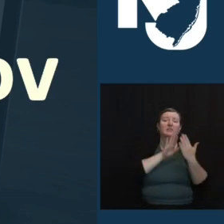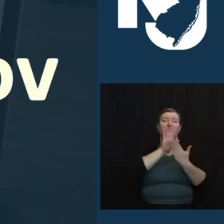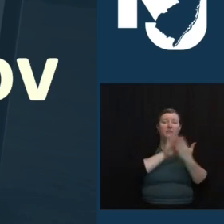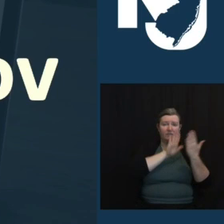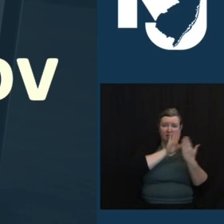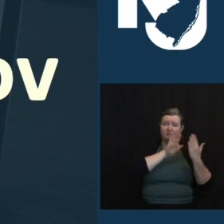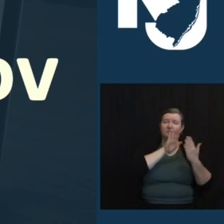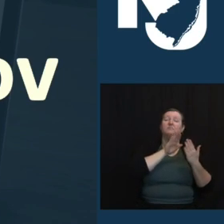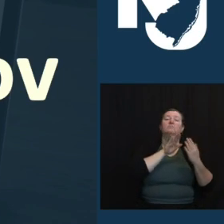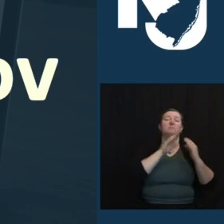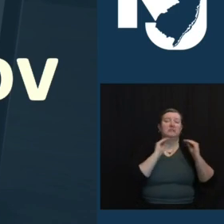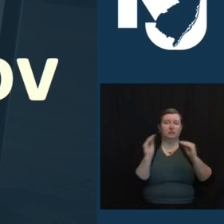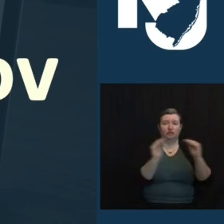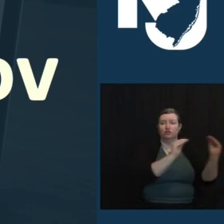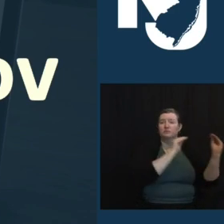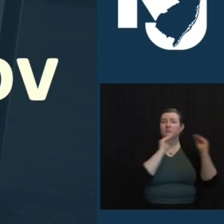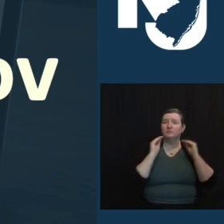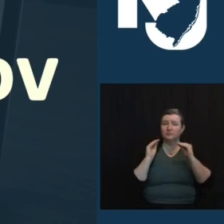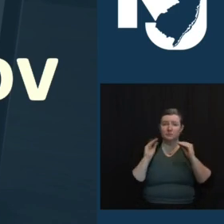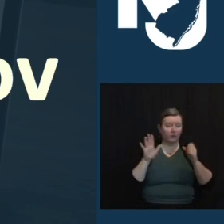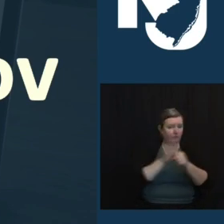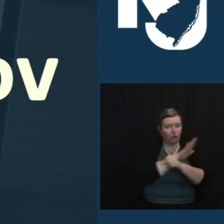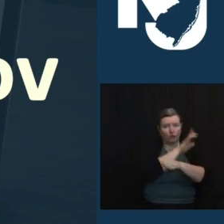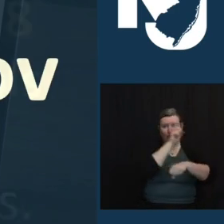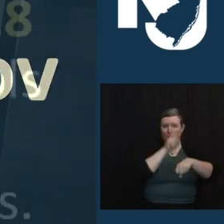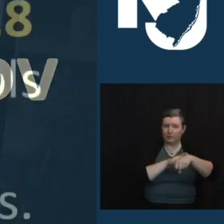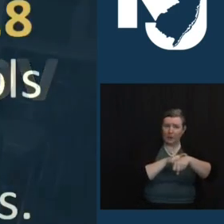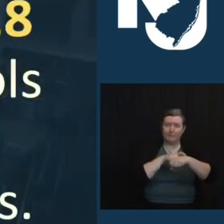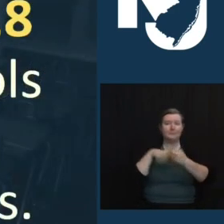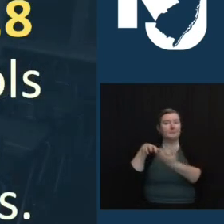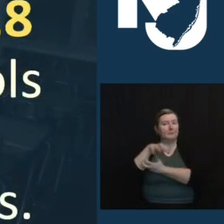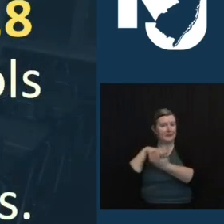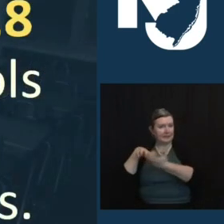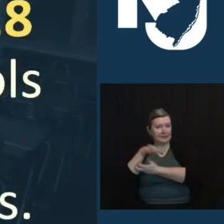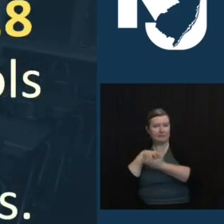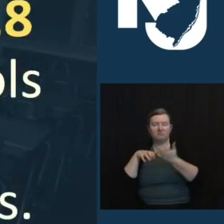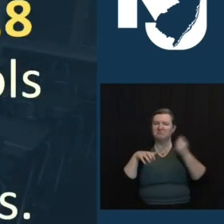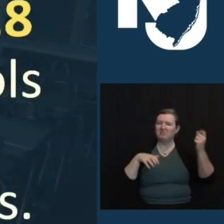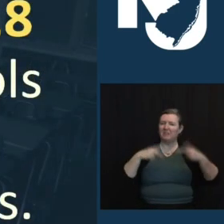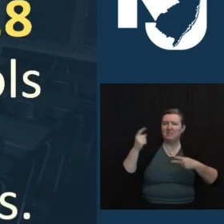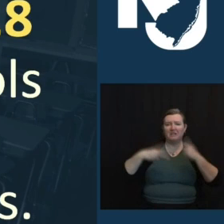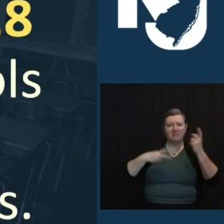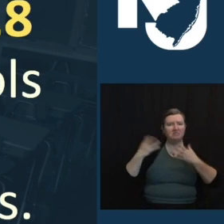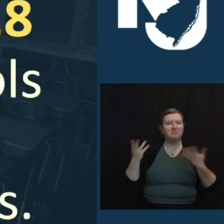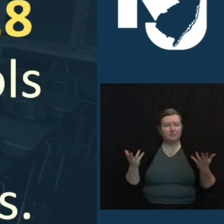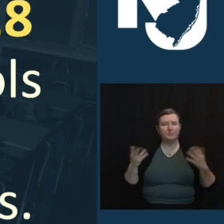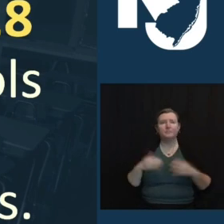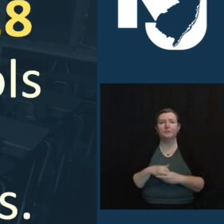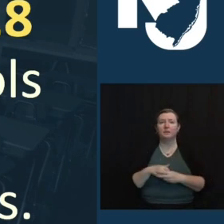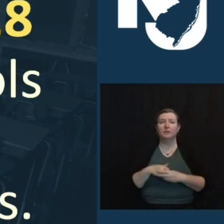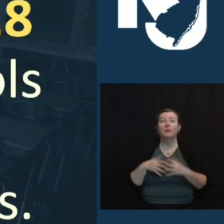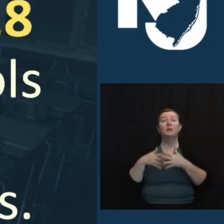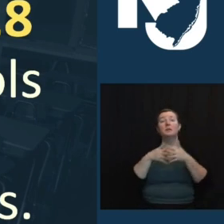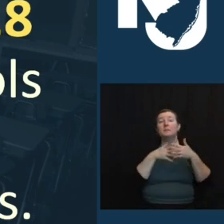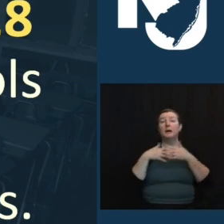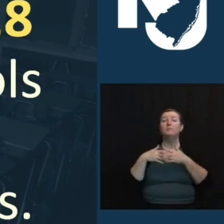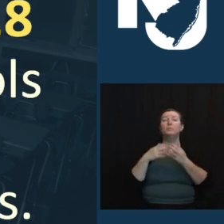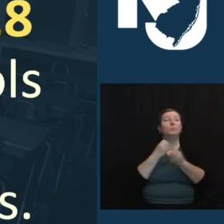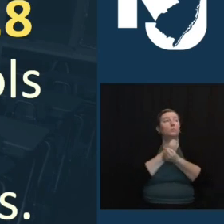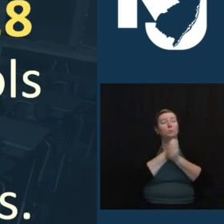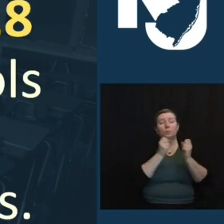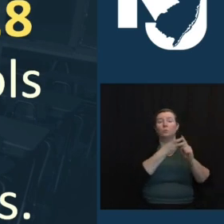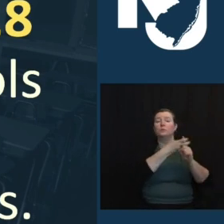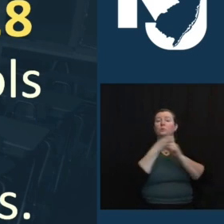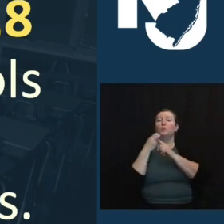it be full-time or through a hybrid schedule. The American Rescue Plan, passed by Congress, signed by President Biden, is